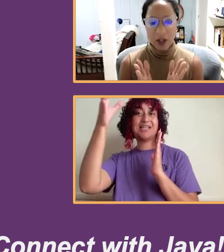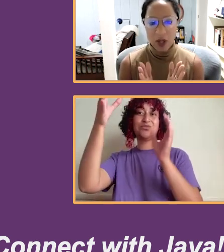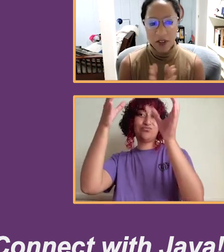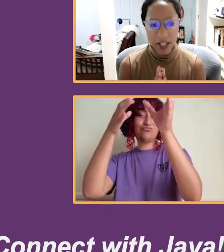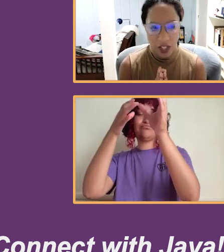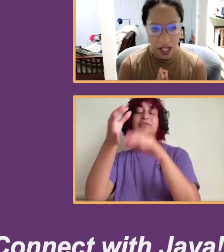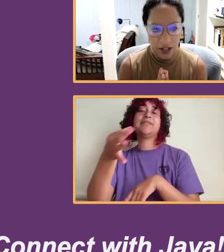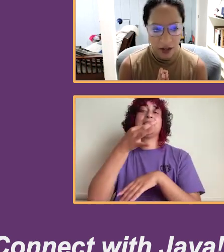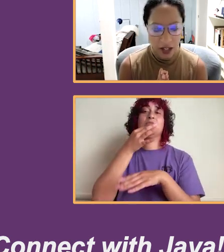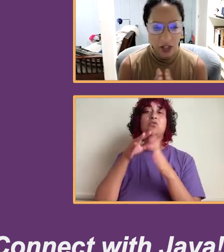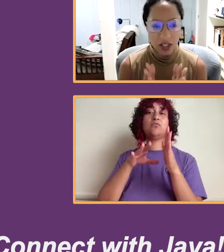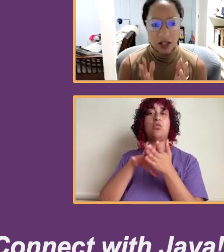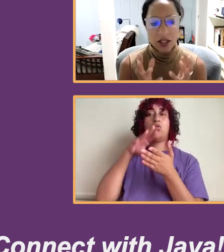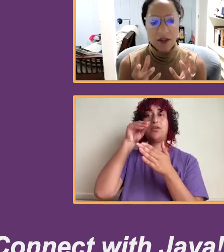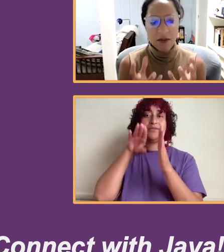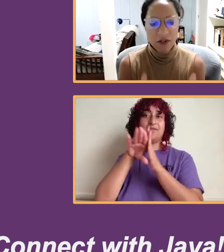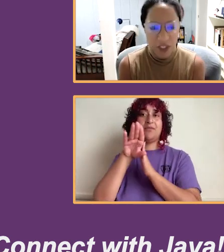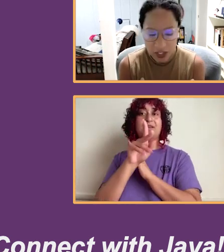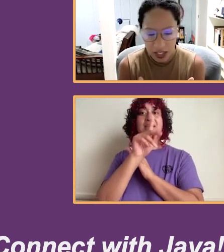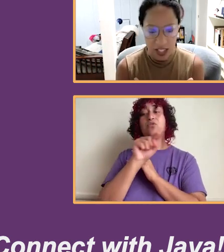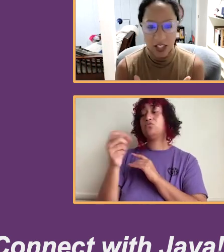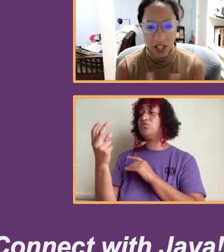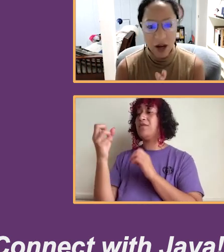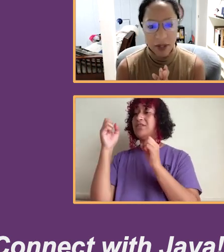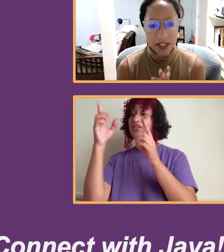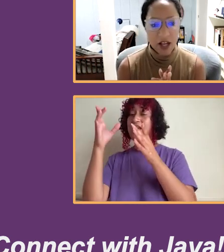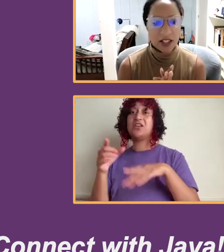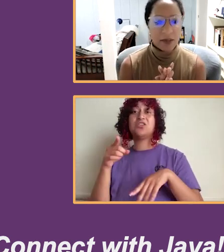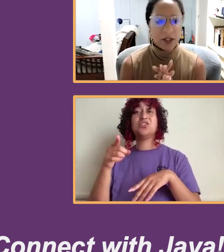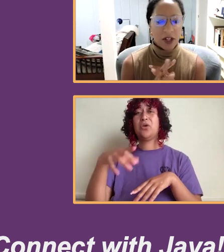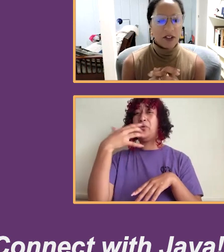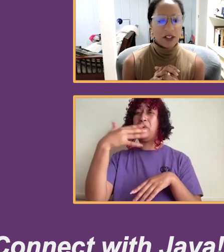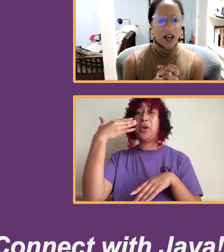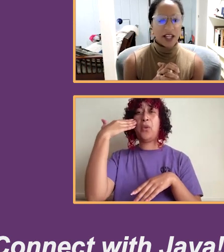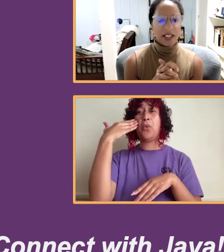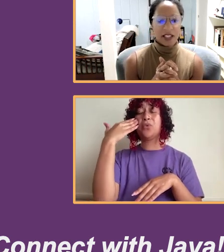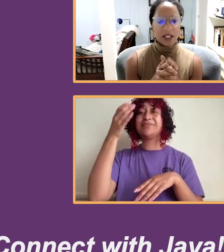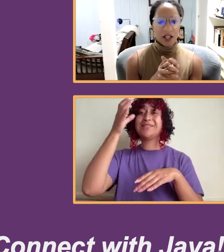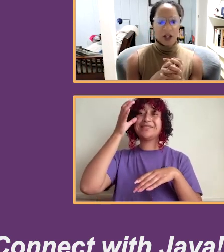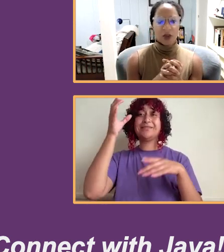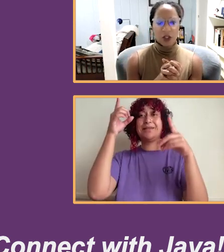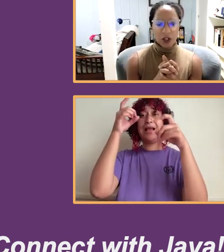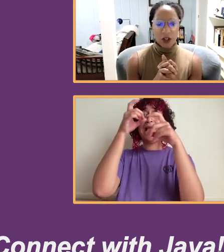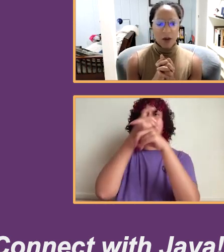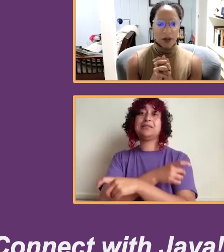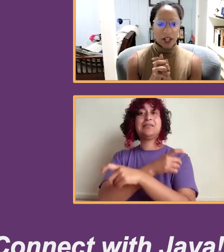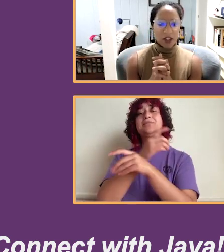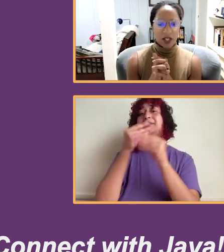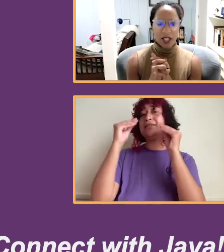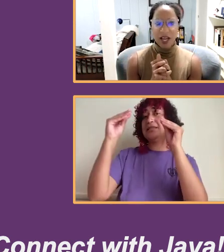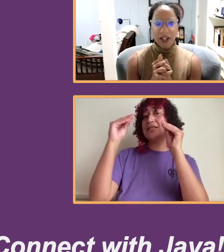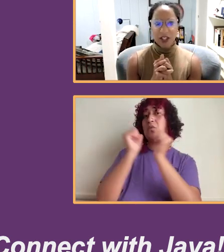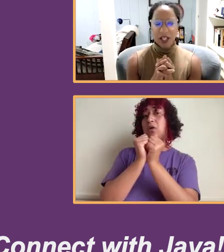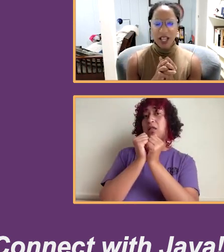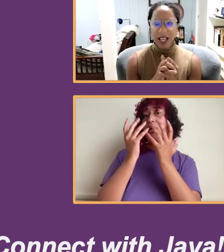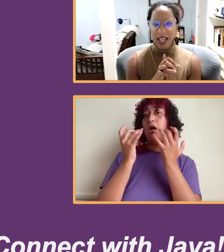and K-12 educator, she is versed in teaching complex concepts to diverse audiences to ensure